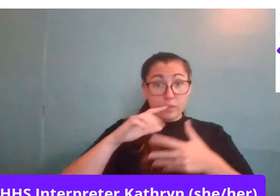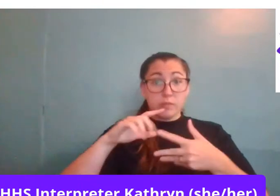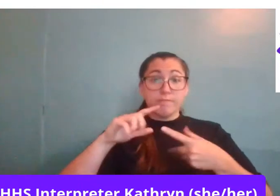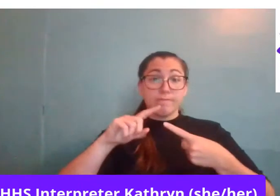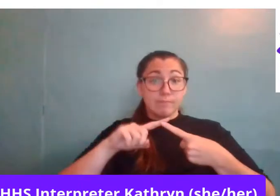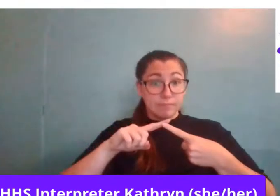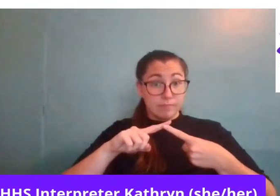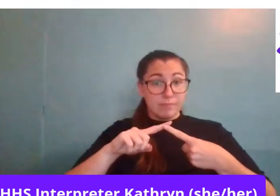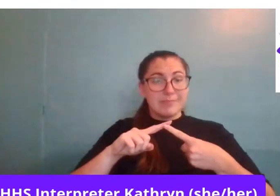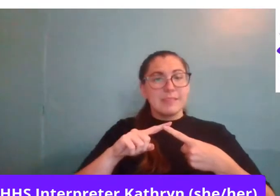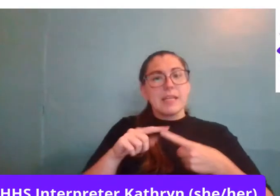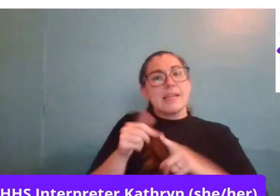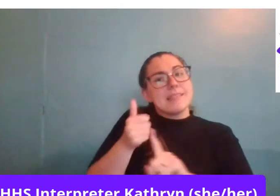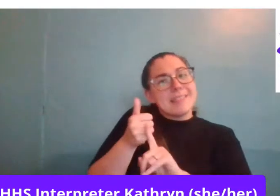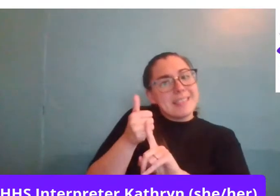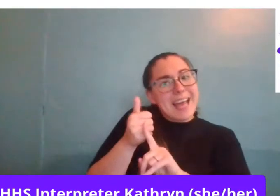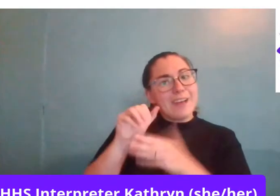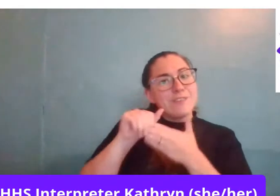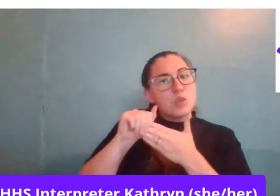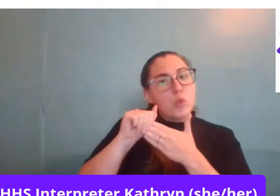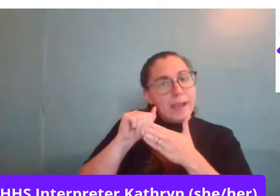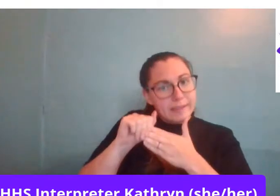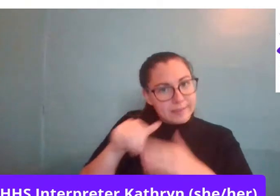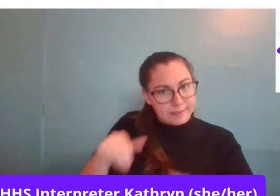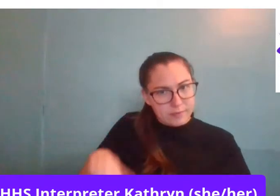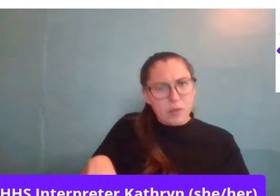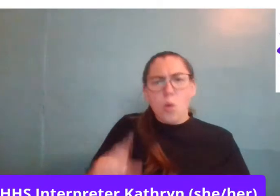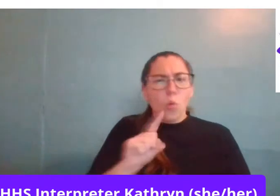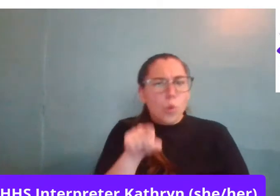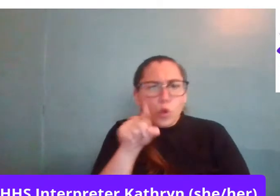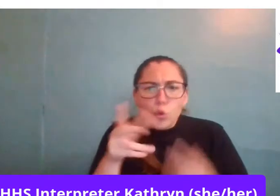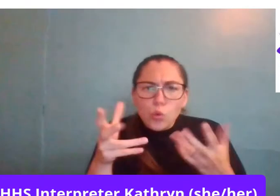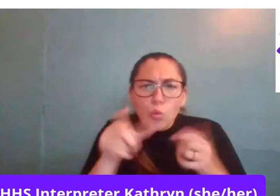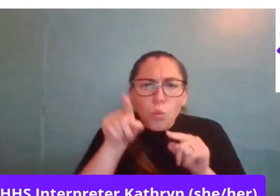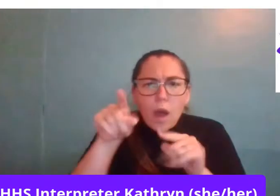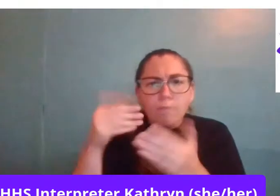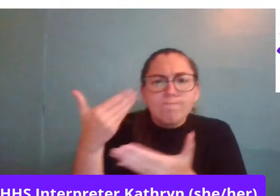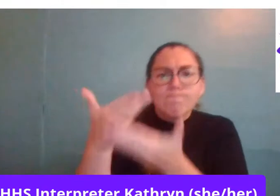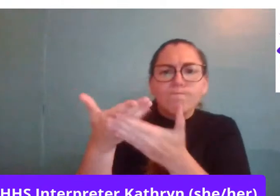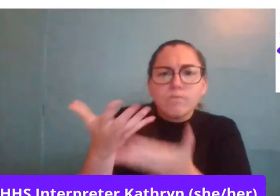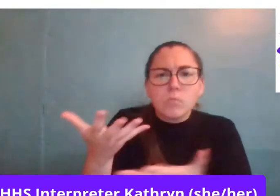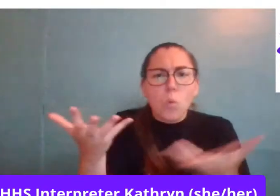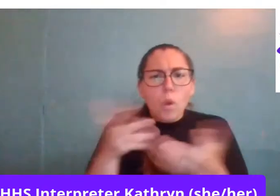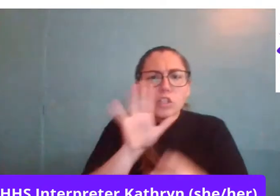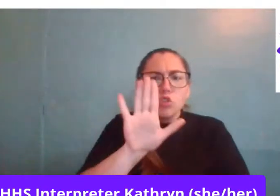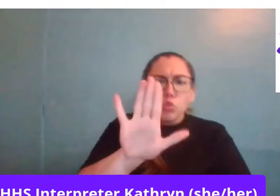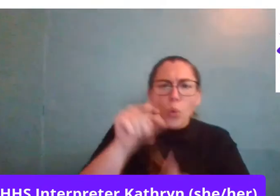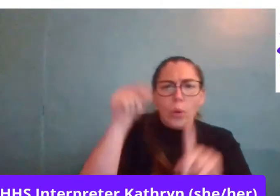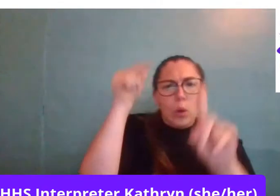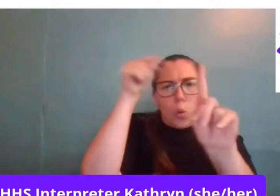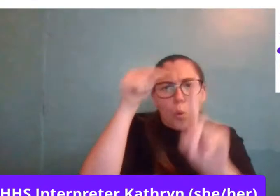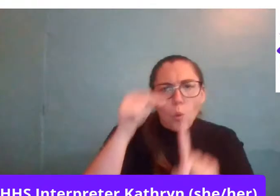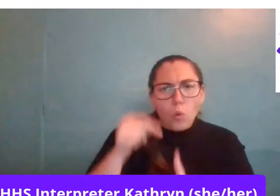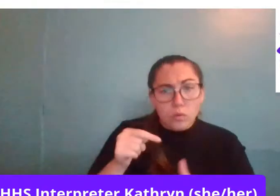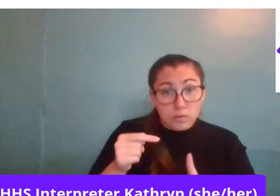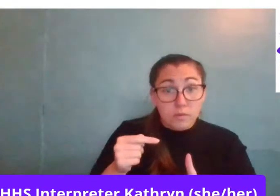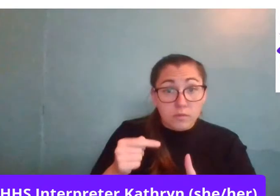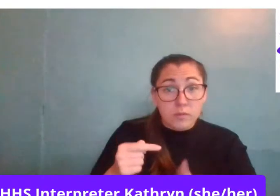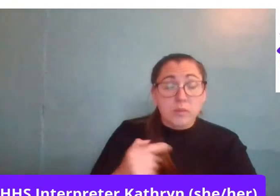that self-directed. Where do you want to go? What are your goals? You know, my